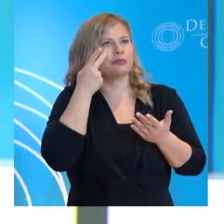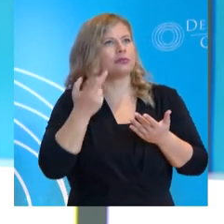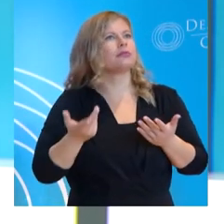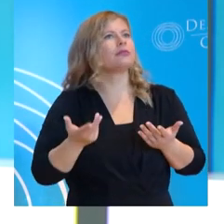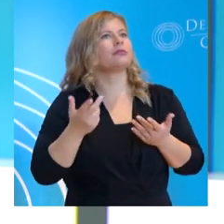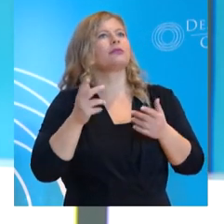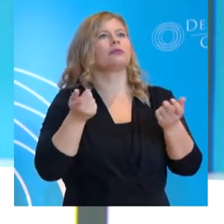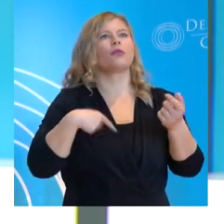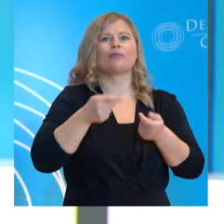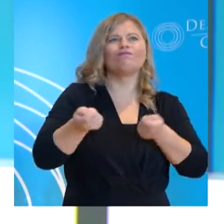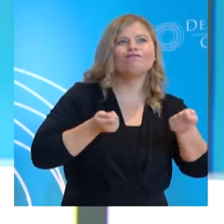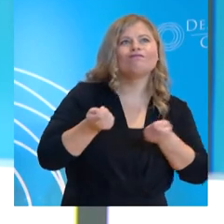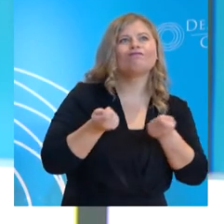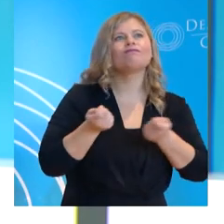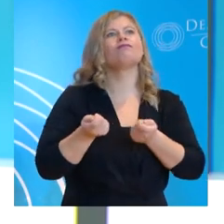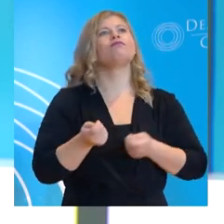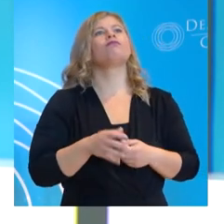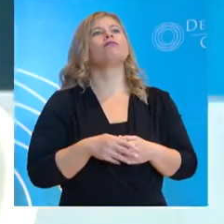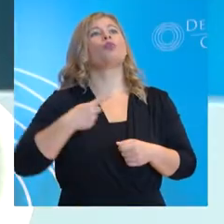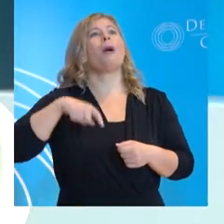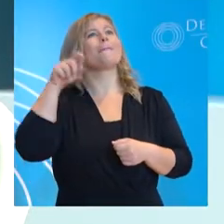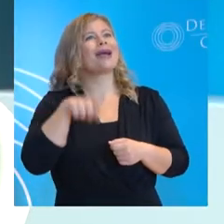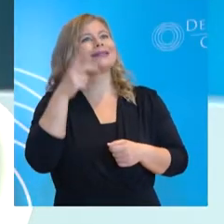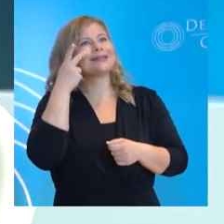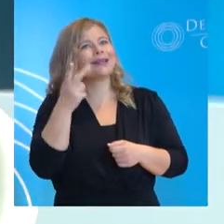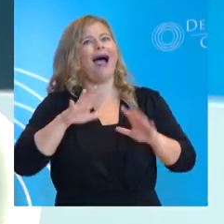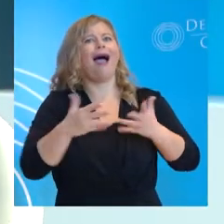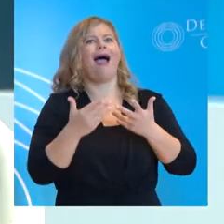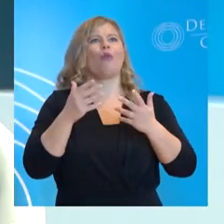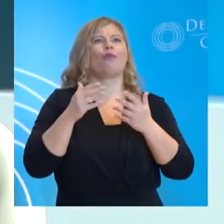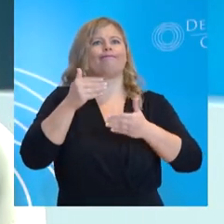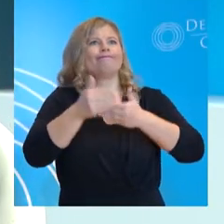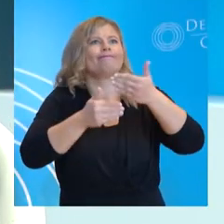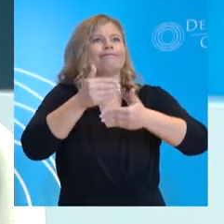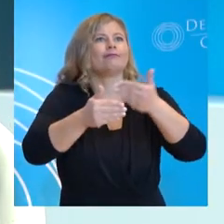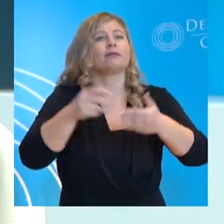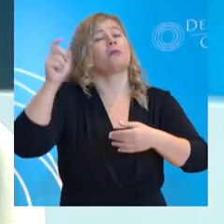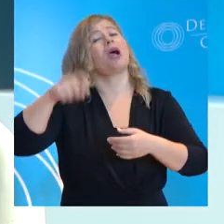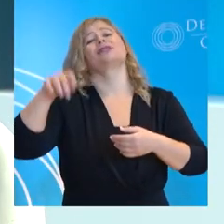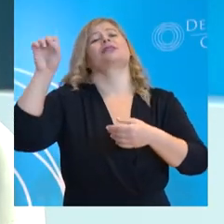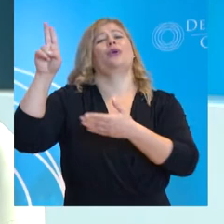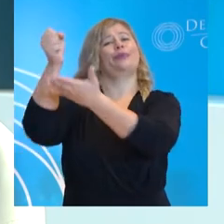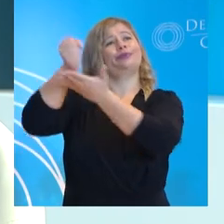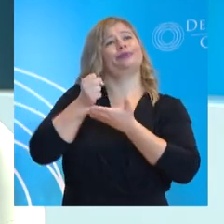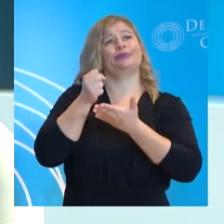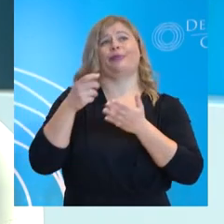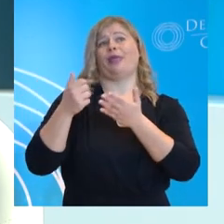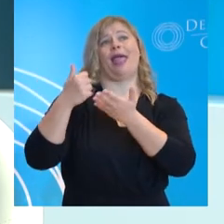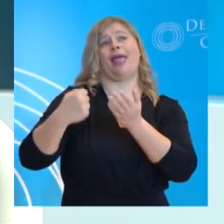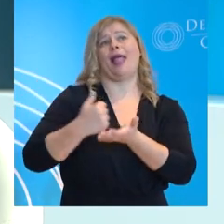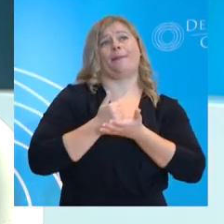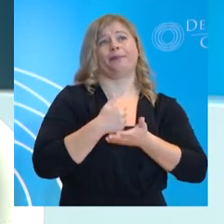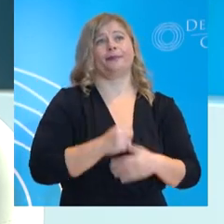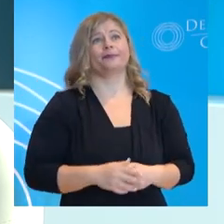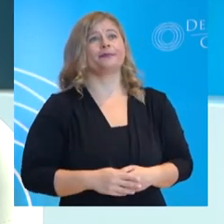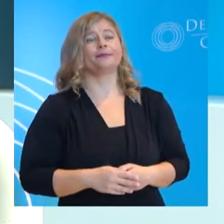is fiscally sustainable. Yeah. No, because, I mean, it's the euro is okay, but it's not finished. The